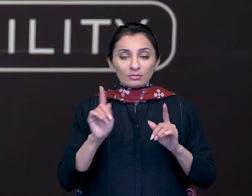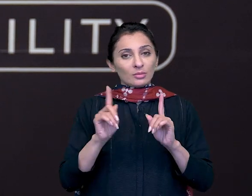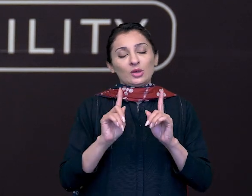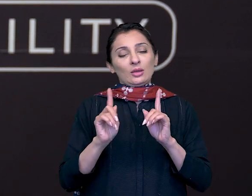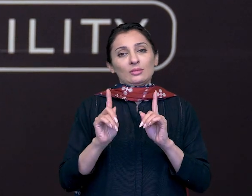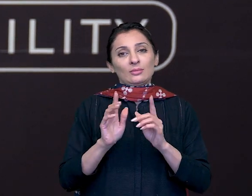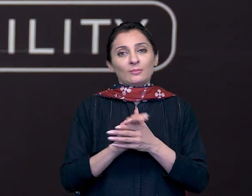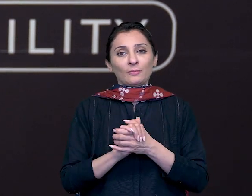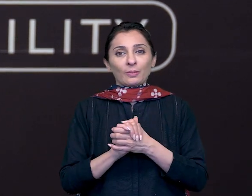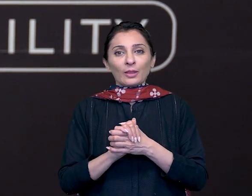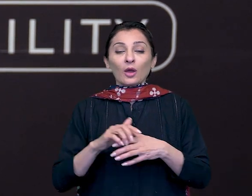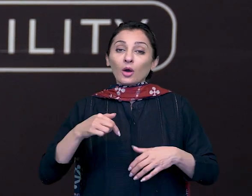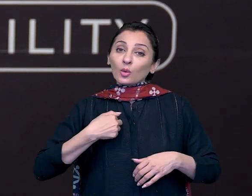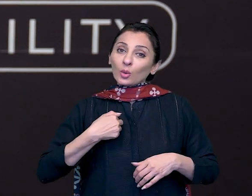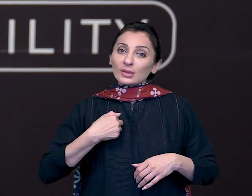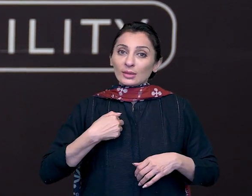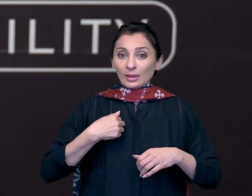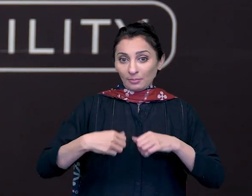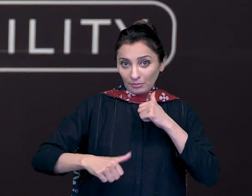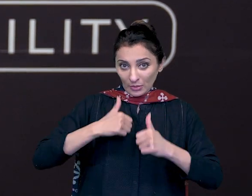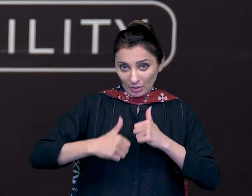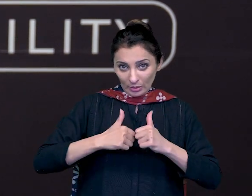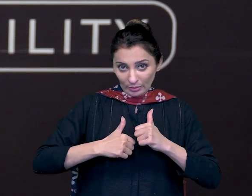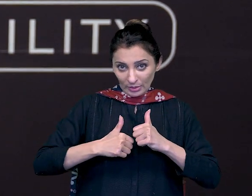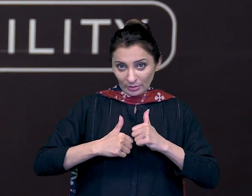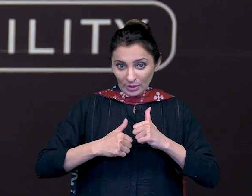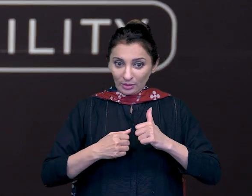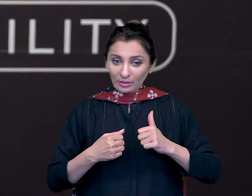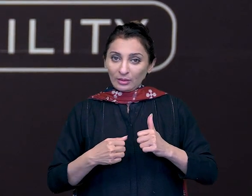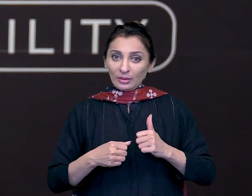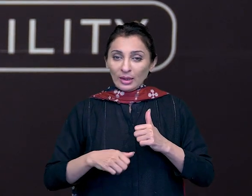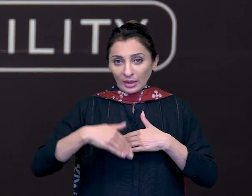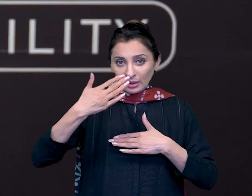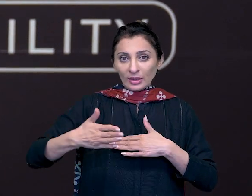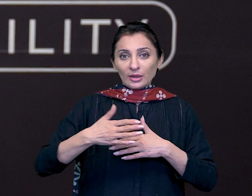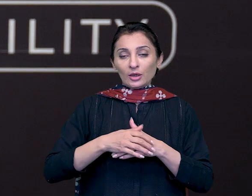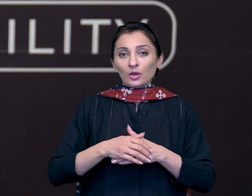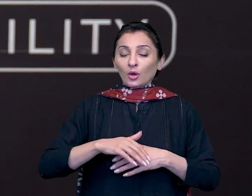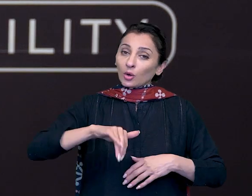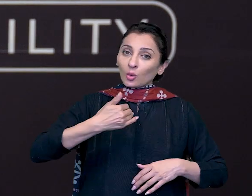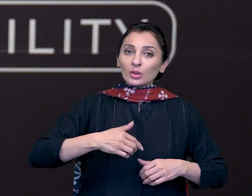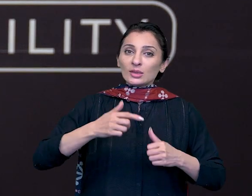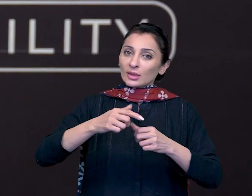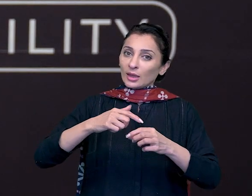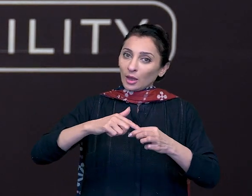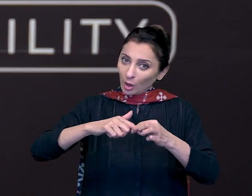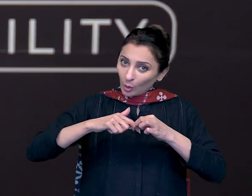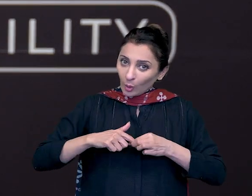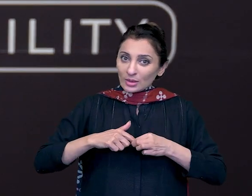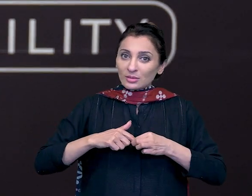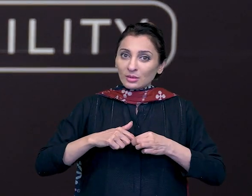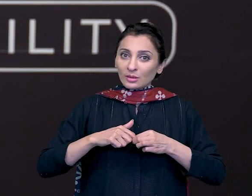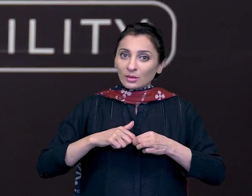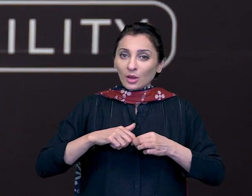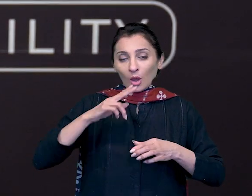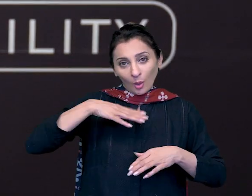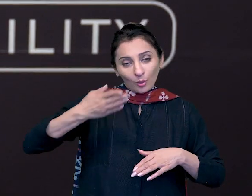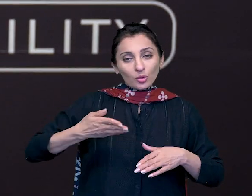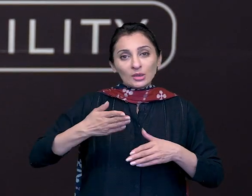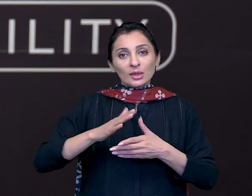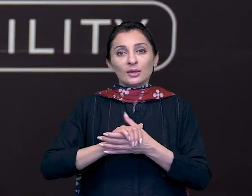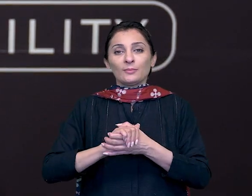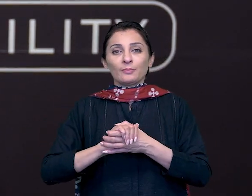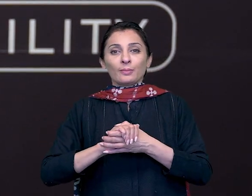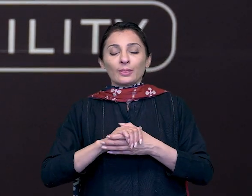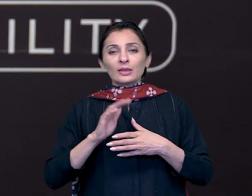within yourself and challenge yourself, question yourself. From these questions, you'll find the answers to all of your